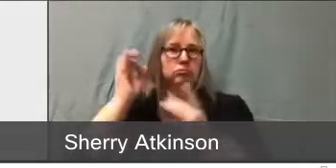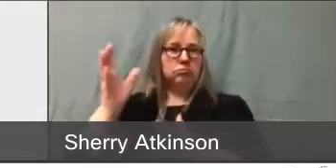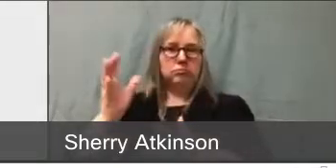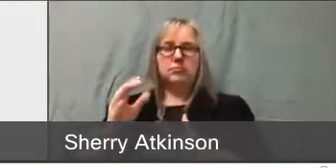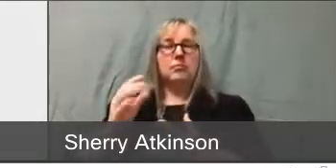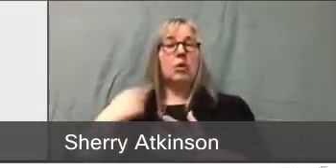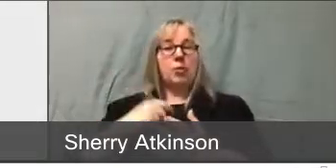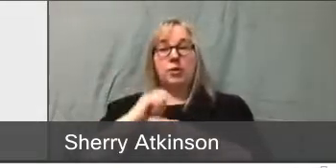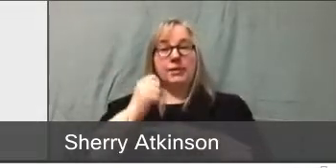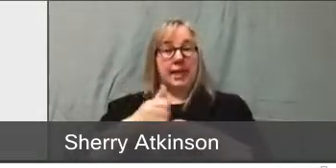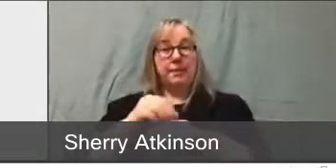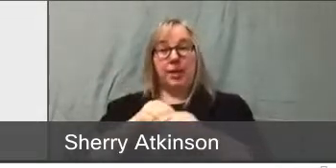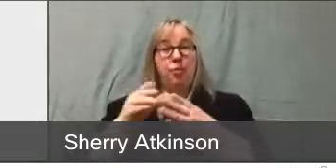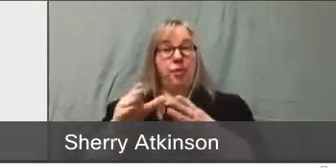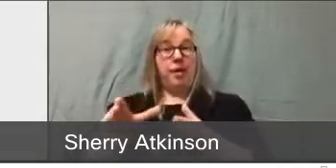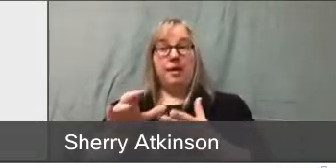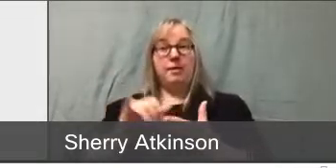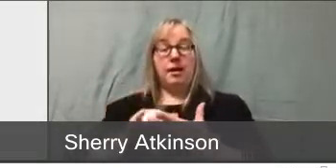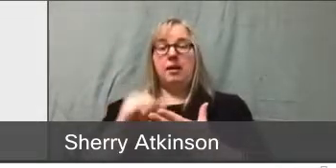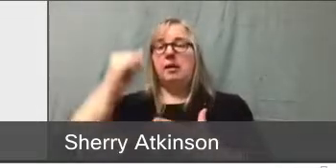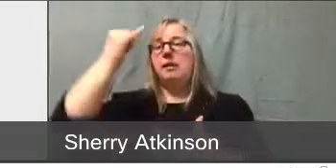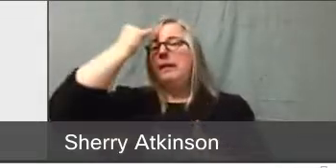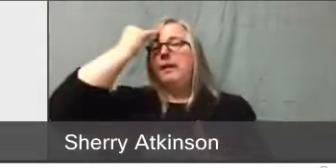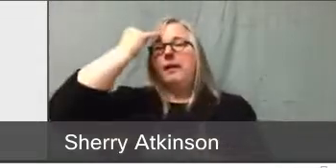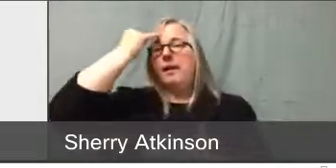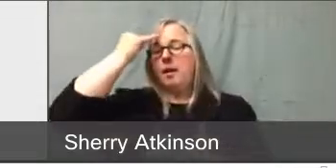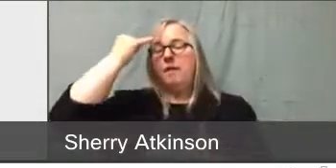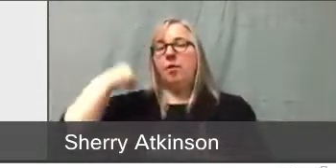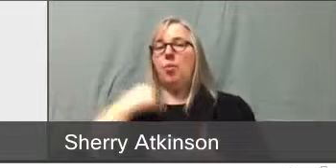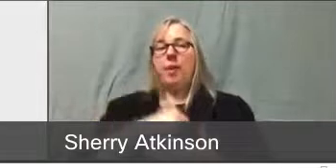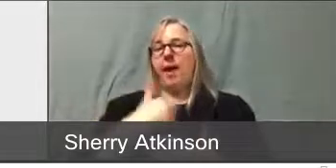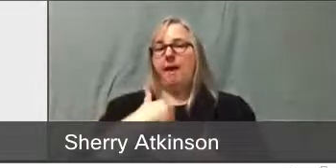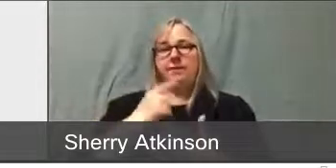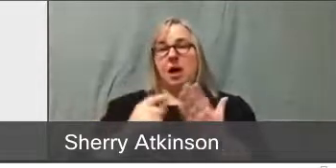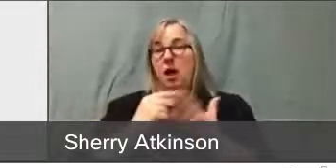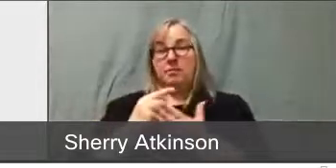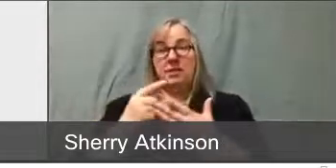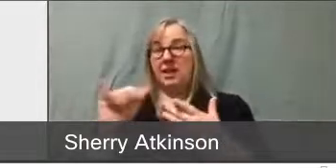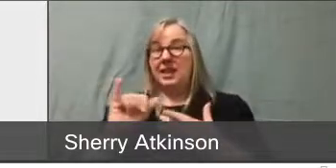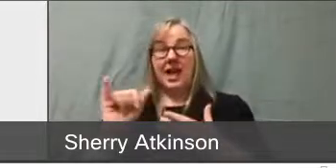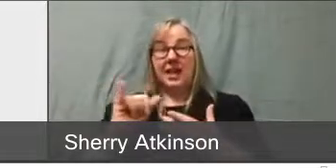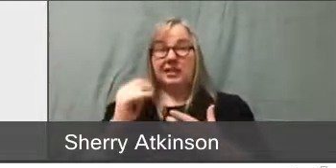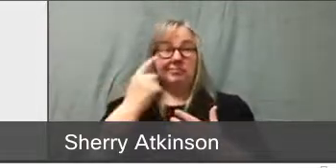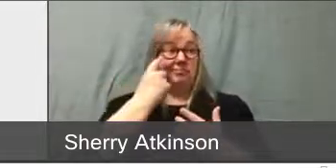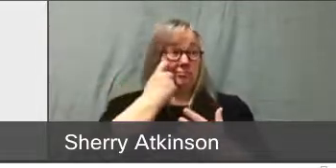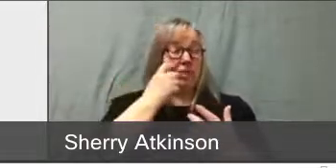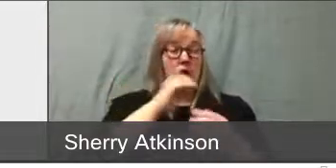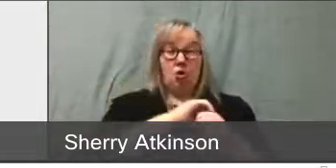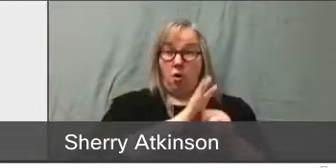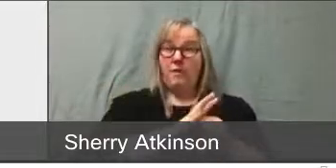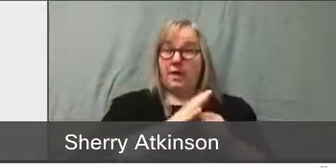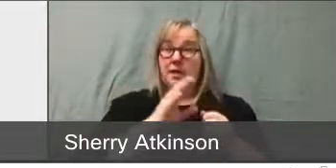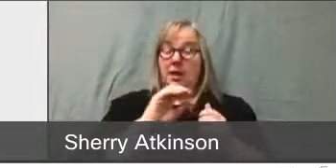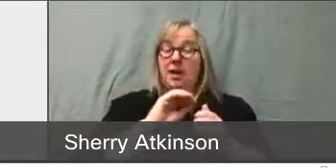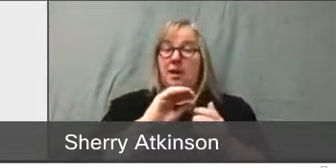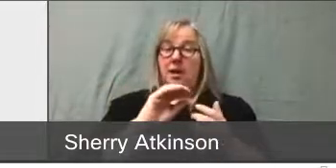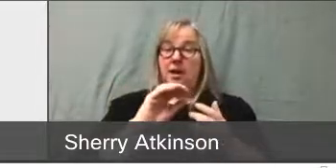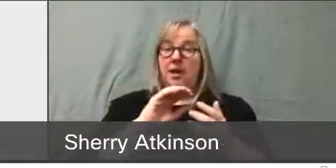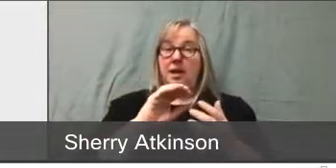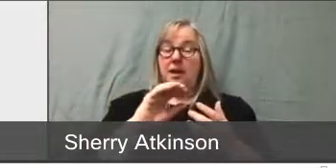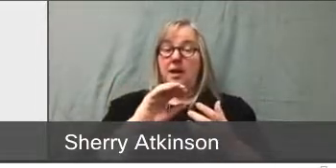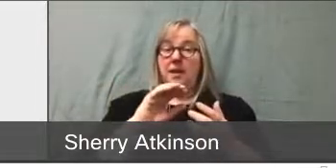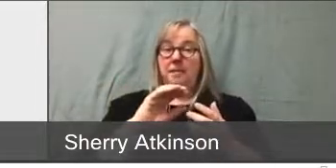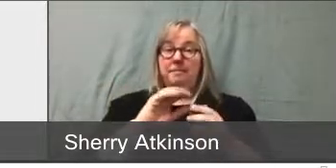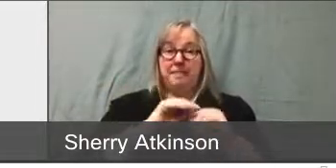such a way that, if we have times like during the COVID pandemic where funding comes in unexpectedly, we